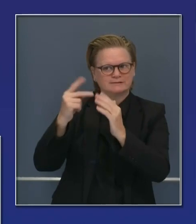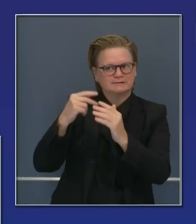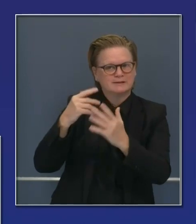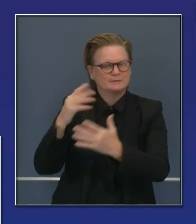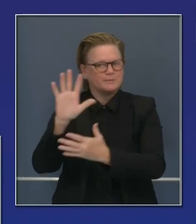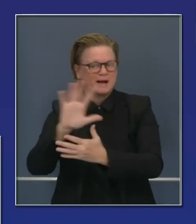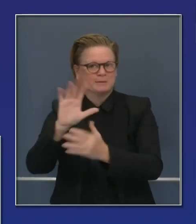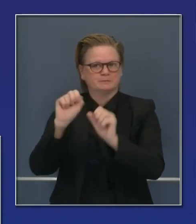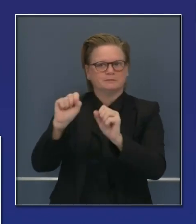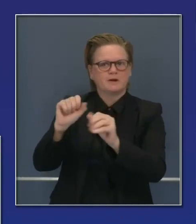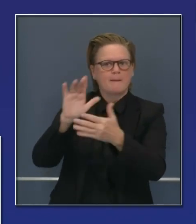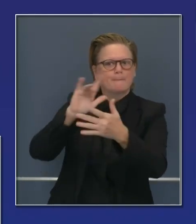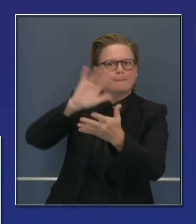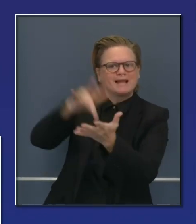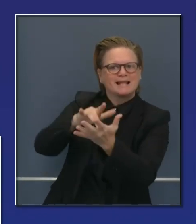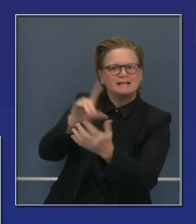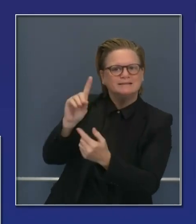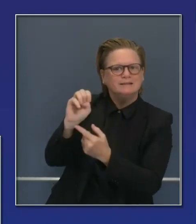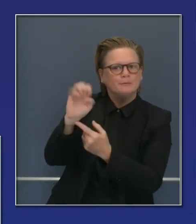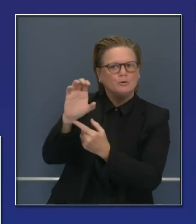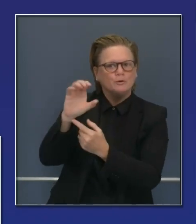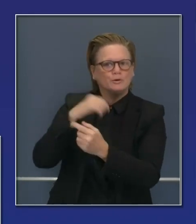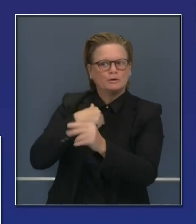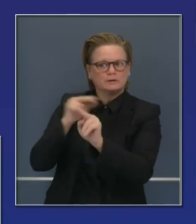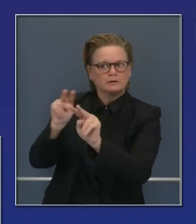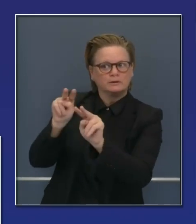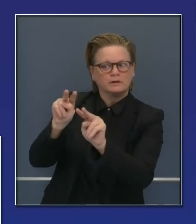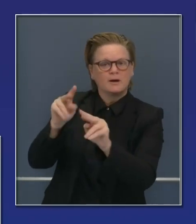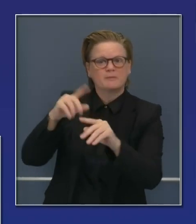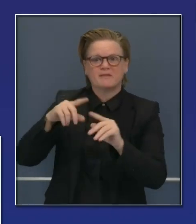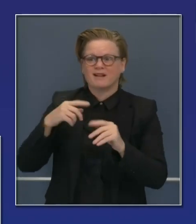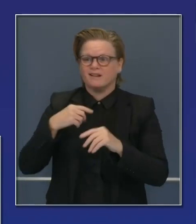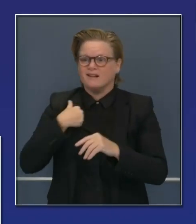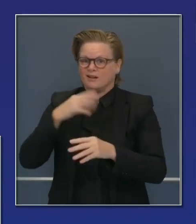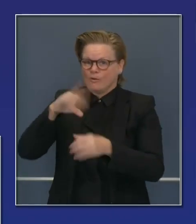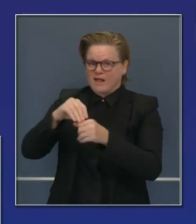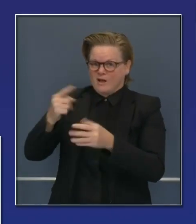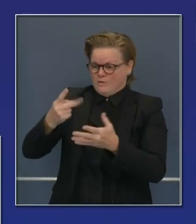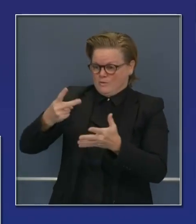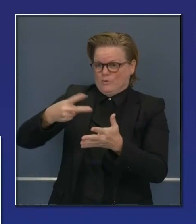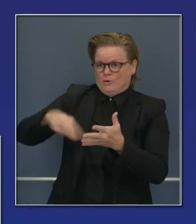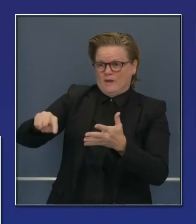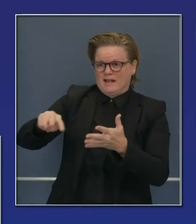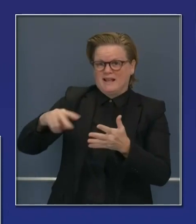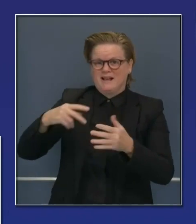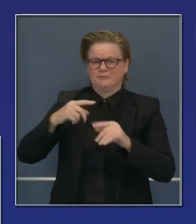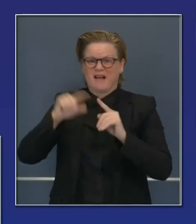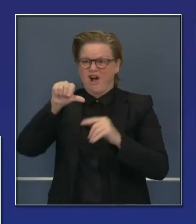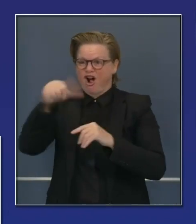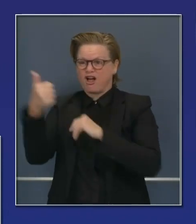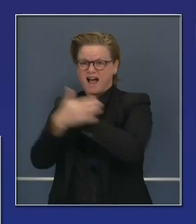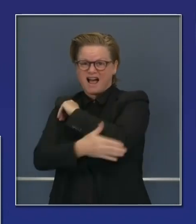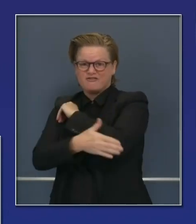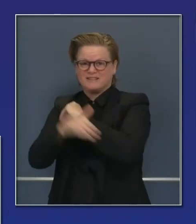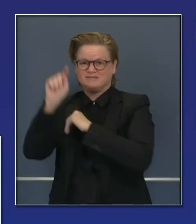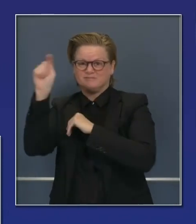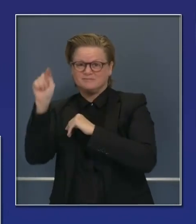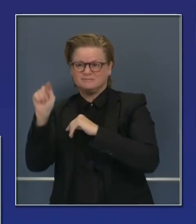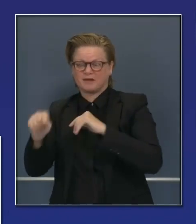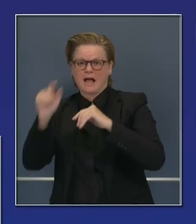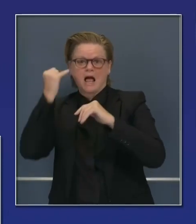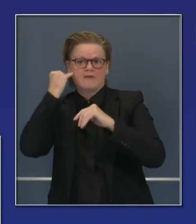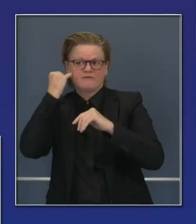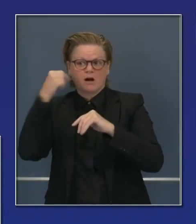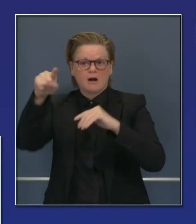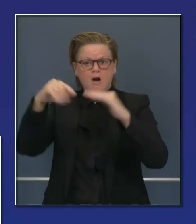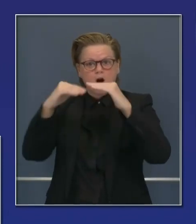few weeks, our ICU capacity in the state of California will drop in these 5 regions, not just in the aggregate,